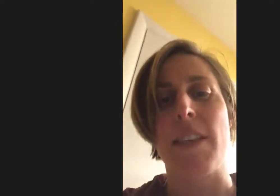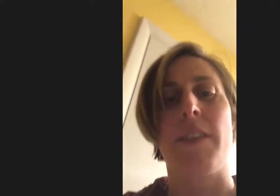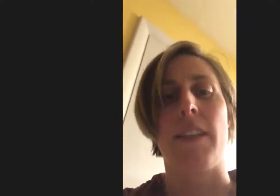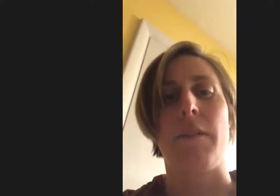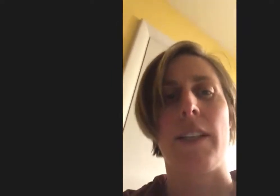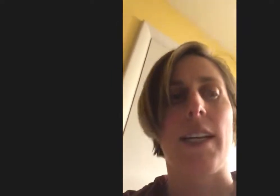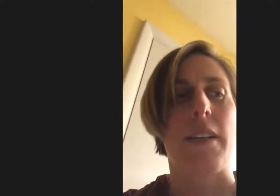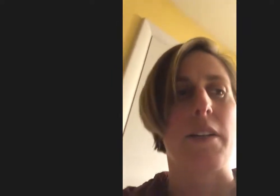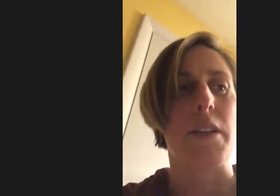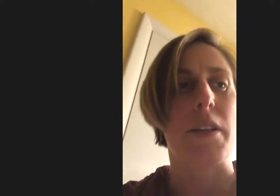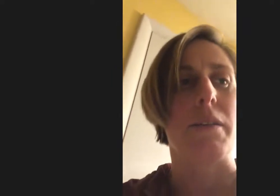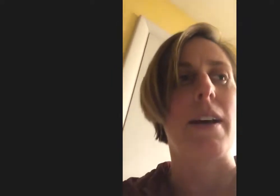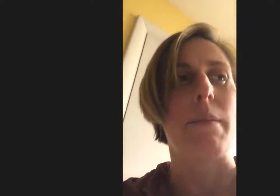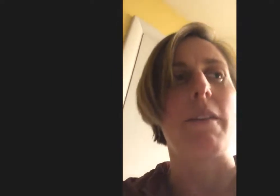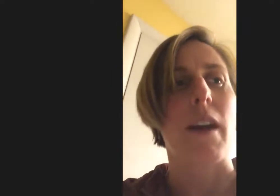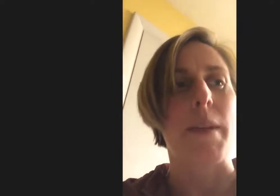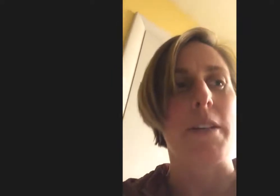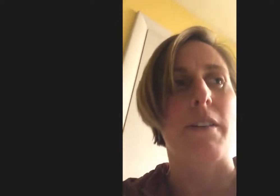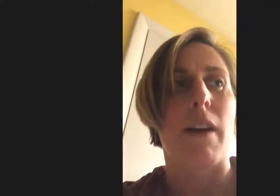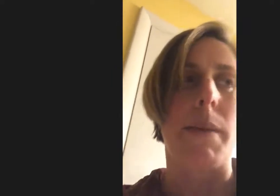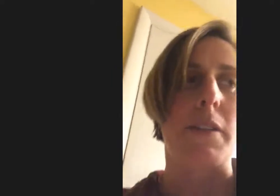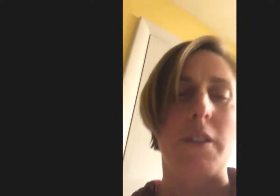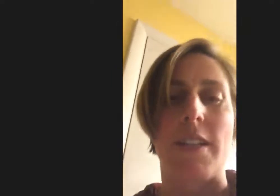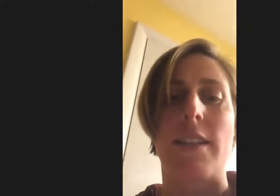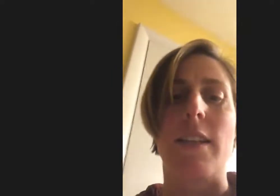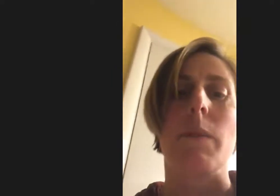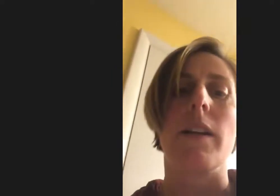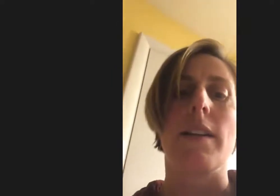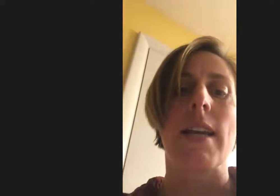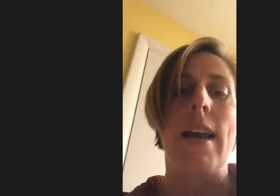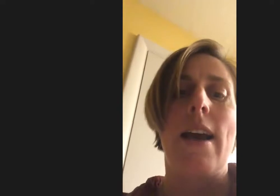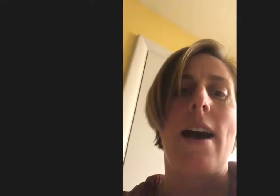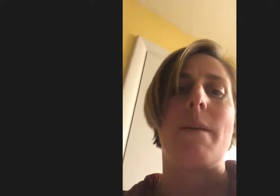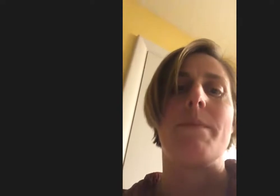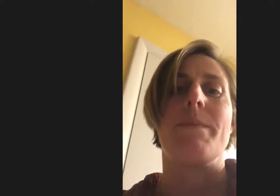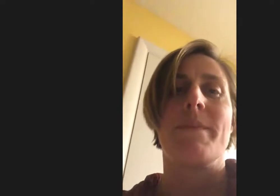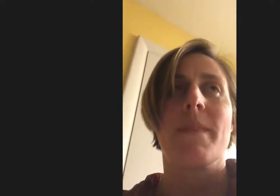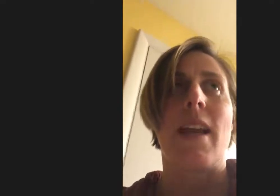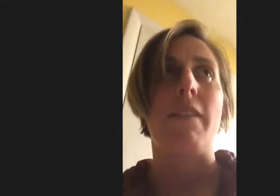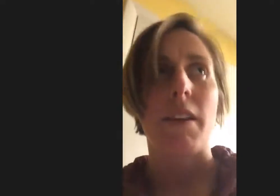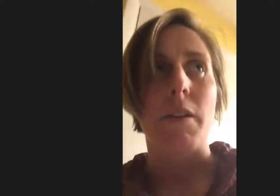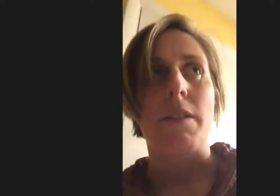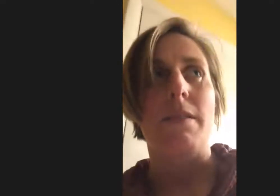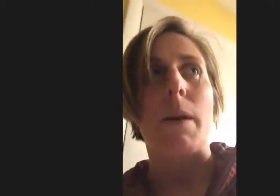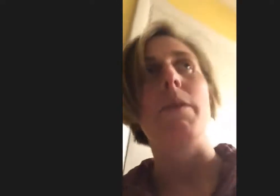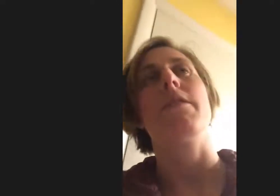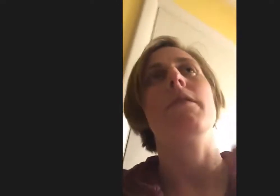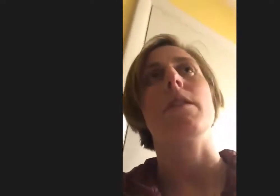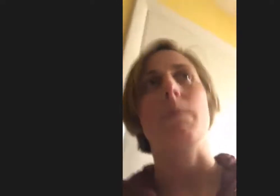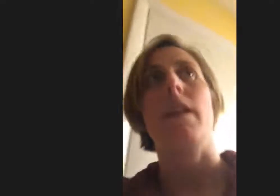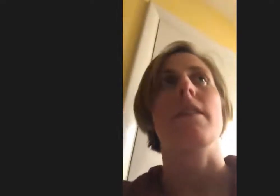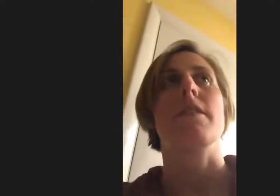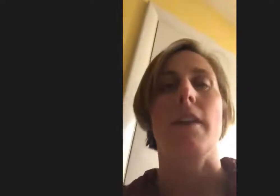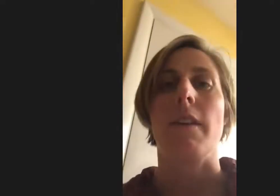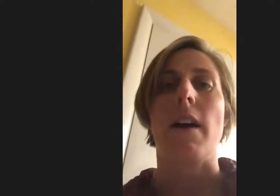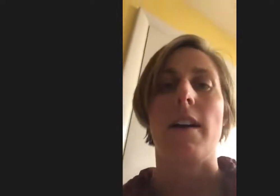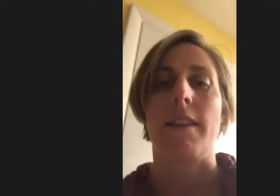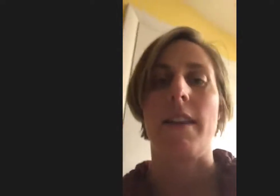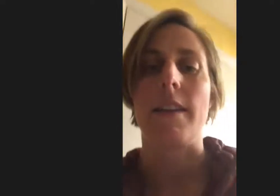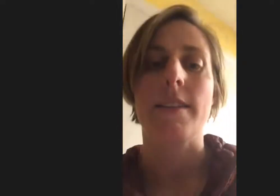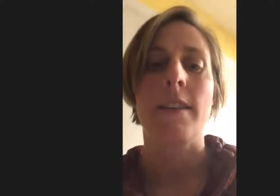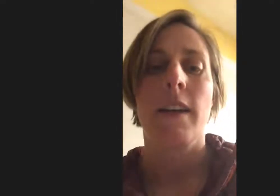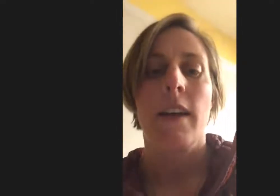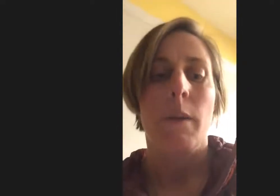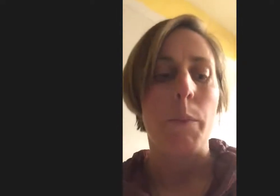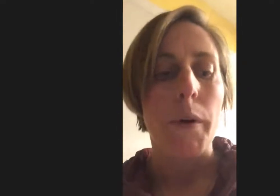that's specifically related to environmental justice communities. Having those members of those communities serve